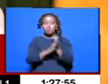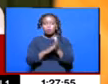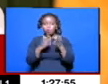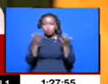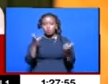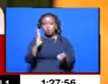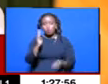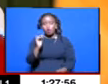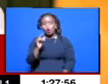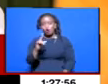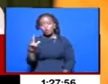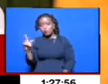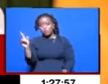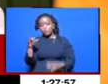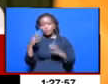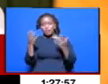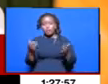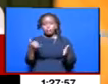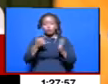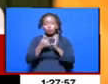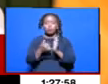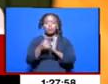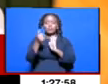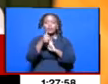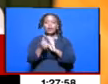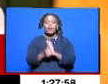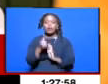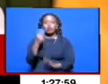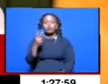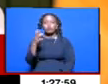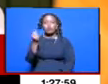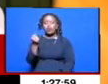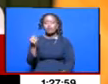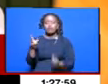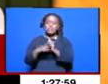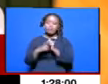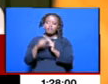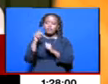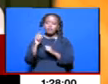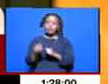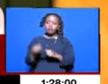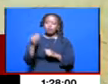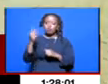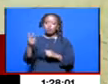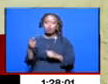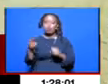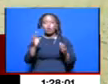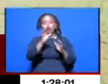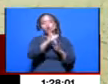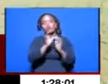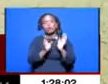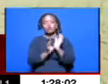as stipulated in Article 2572 of the Constitution.